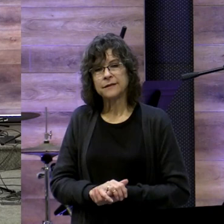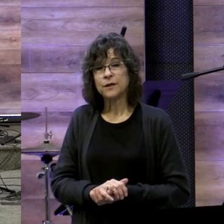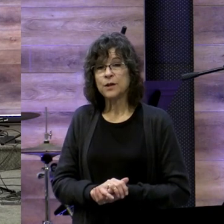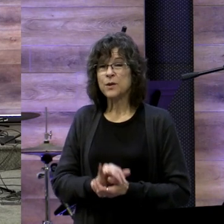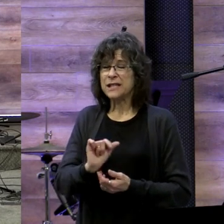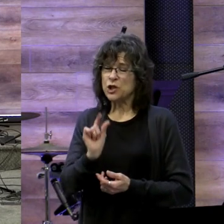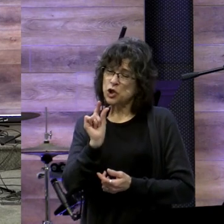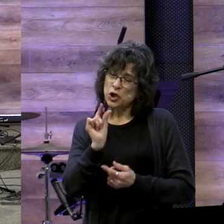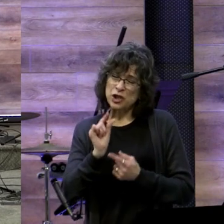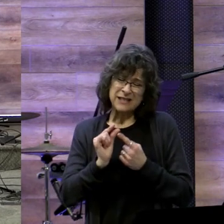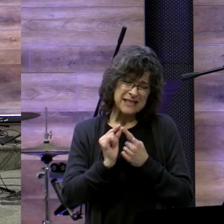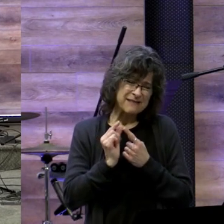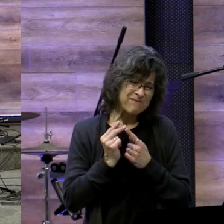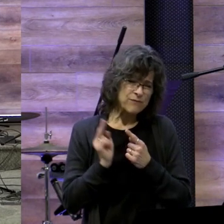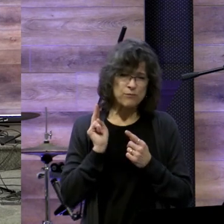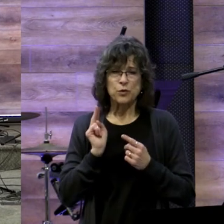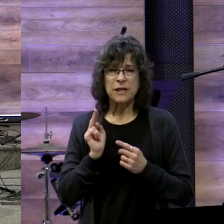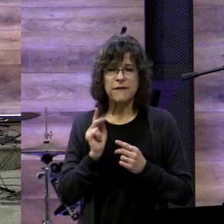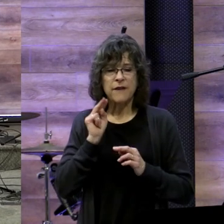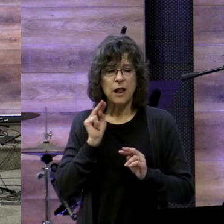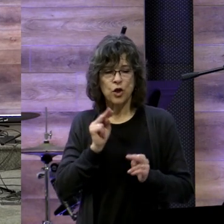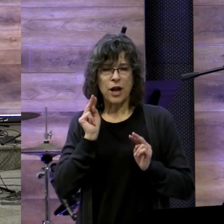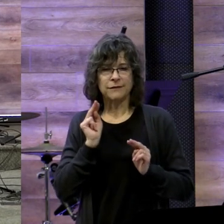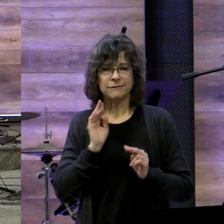of Jesus, don't we?